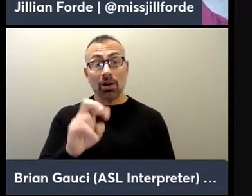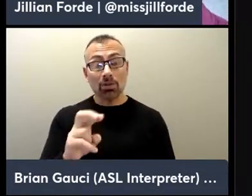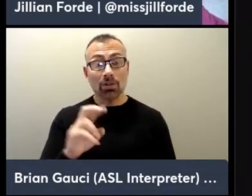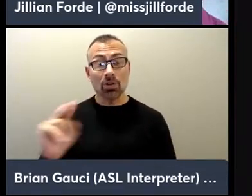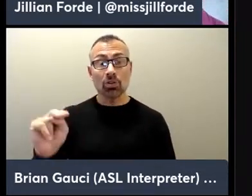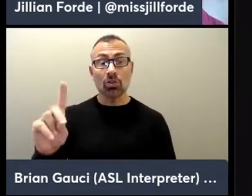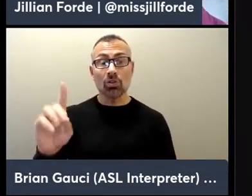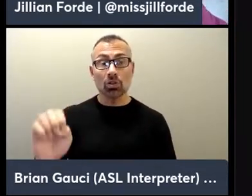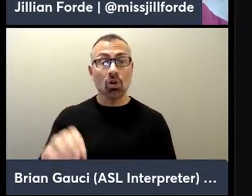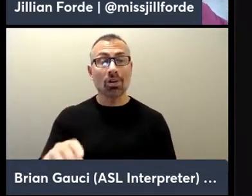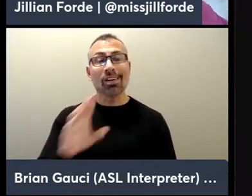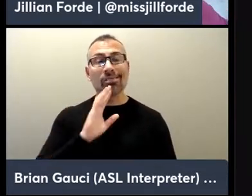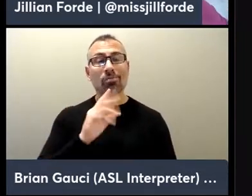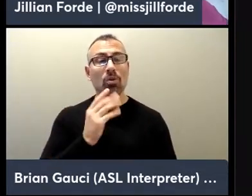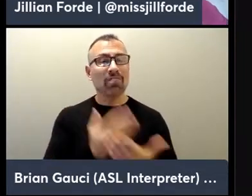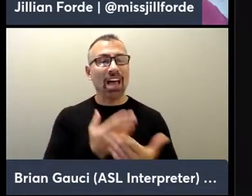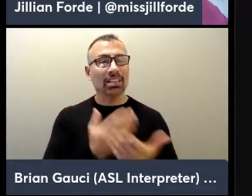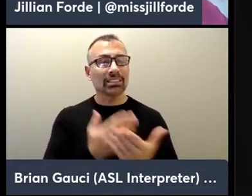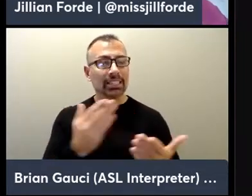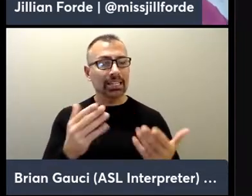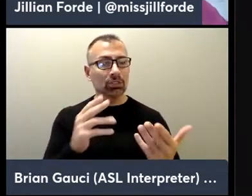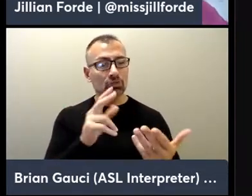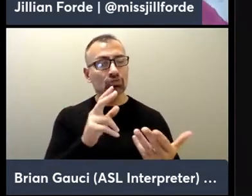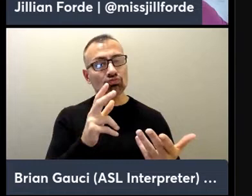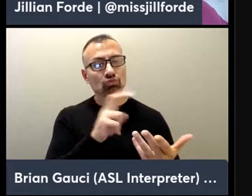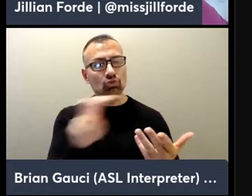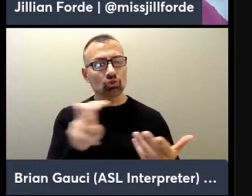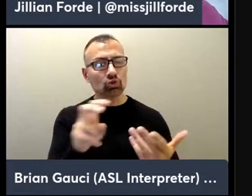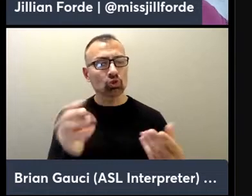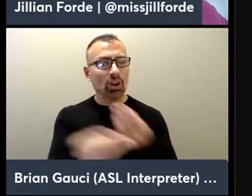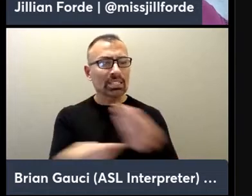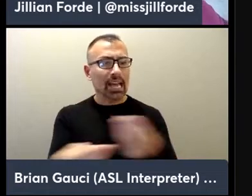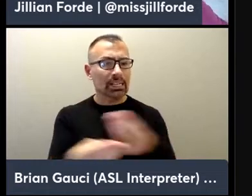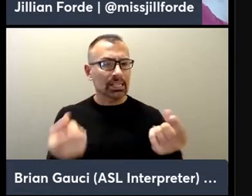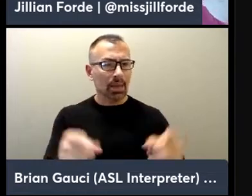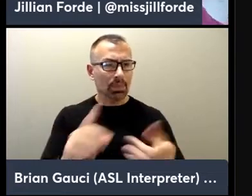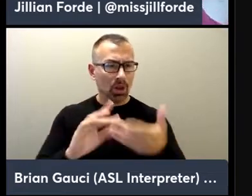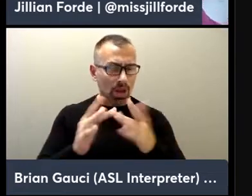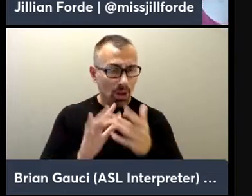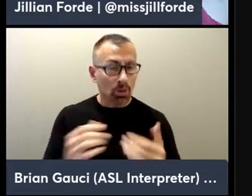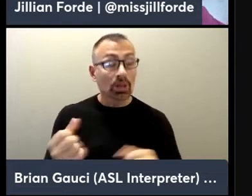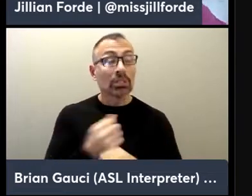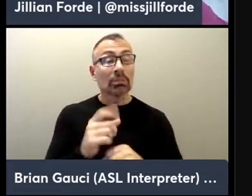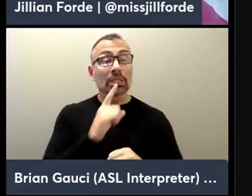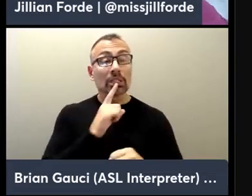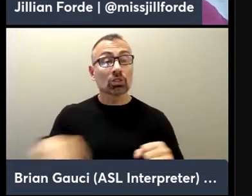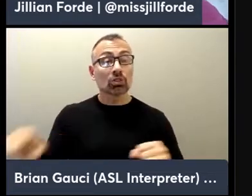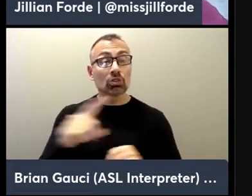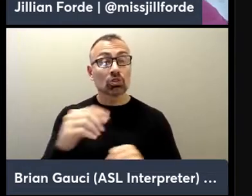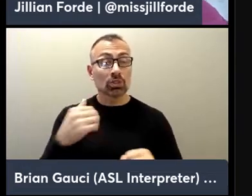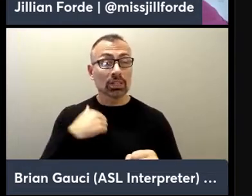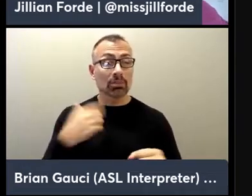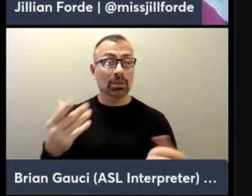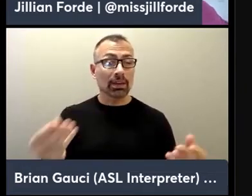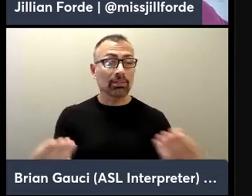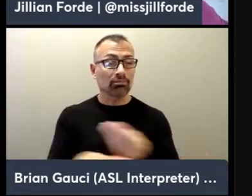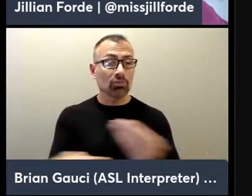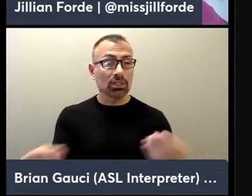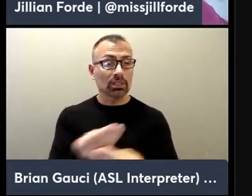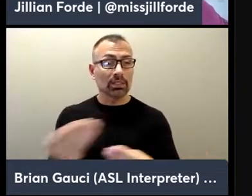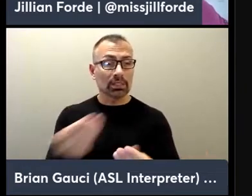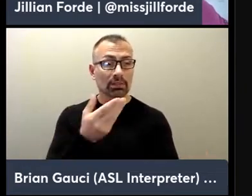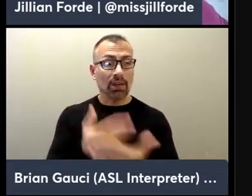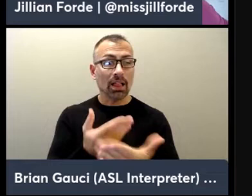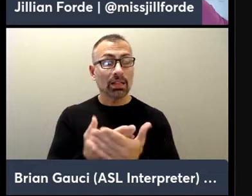that's going to validate transactions on the network. And so it's providing that security guarantee to the network for validating transactions, right? We call this a